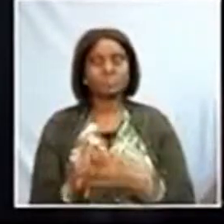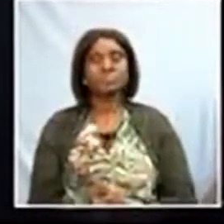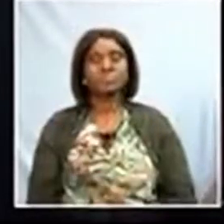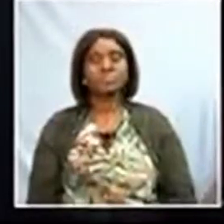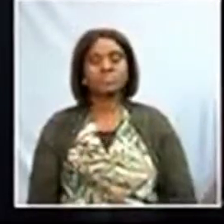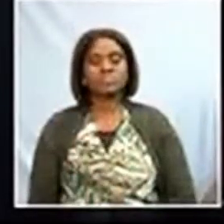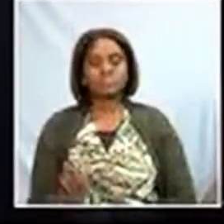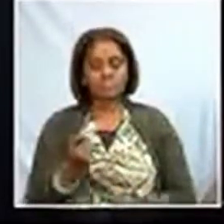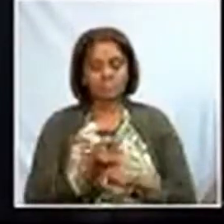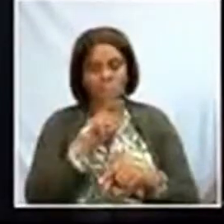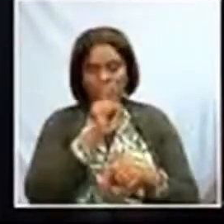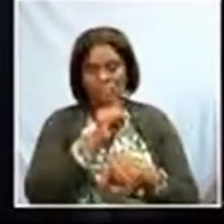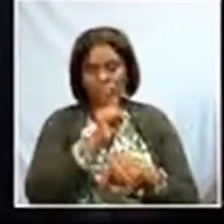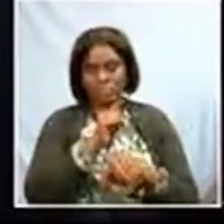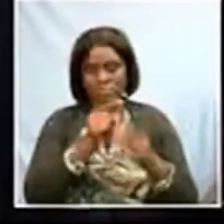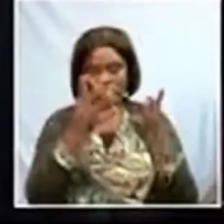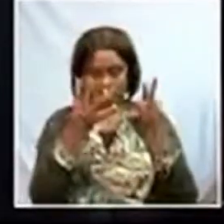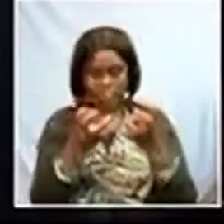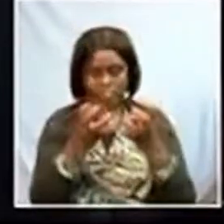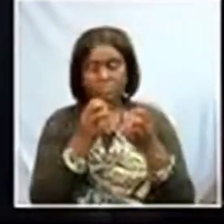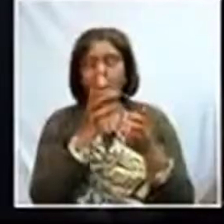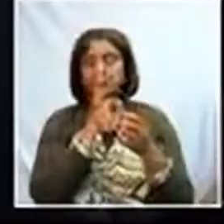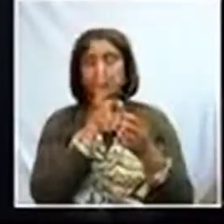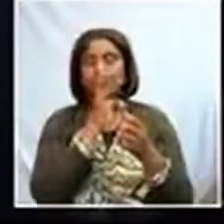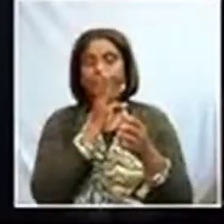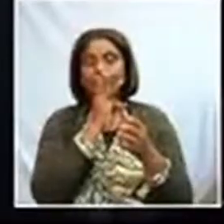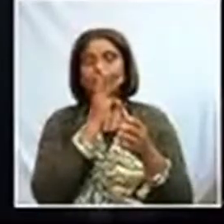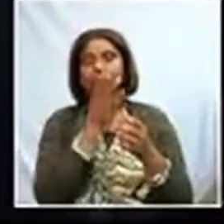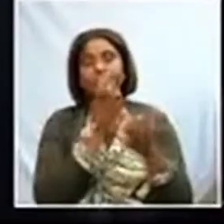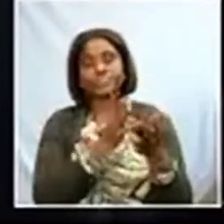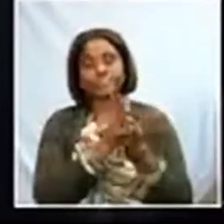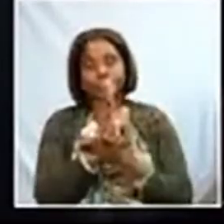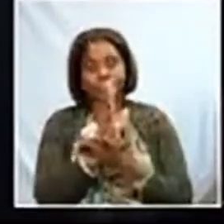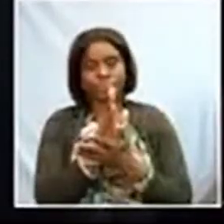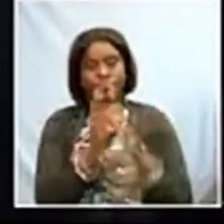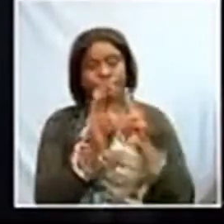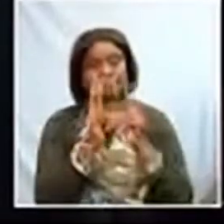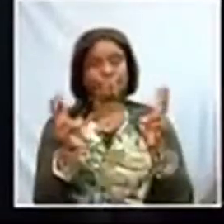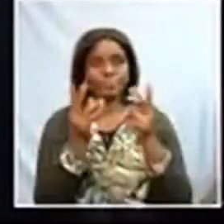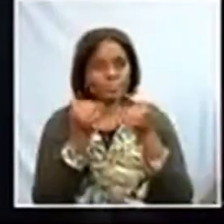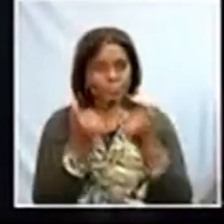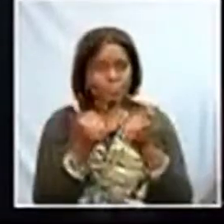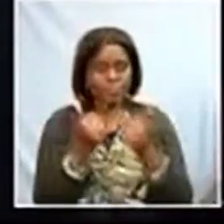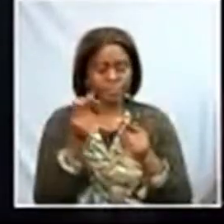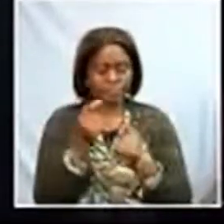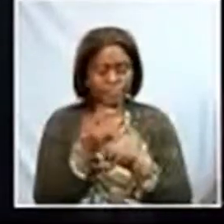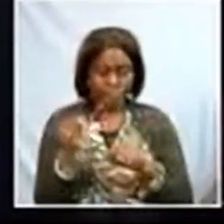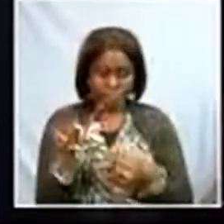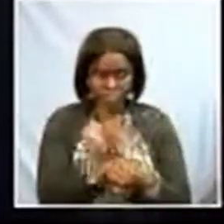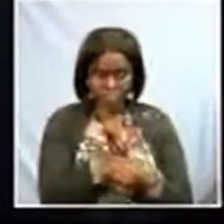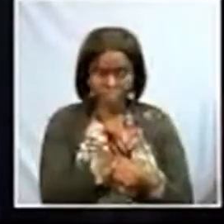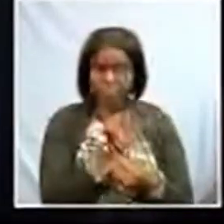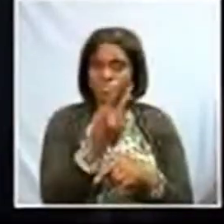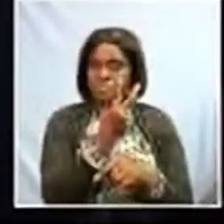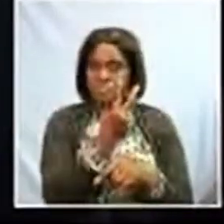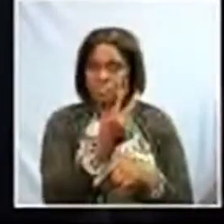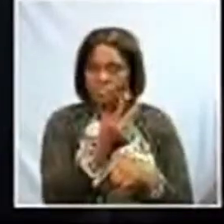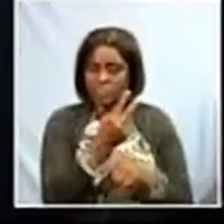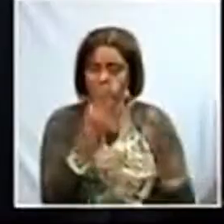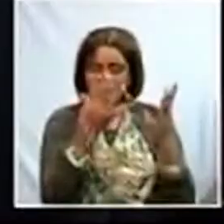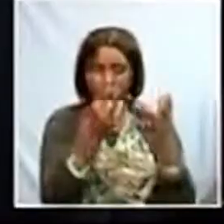from the initial dry boreholes, right? So from these 2 dry